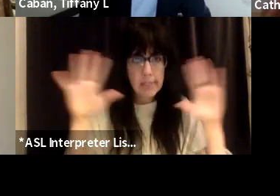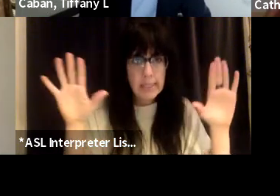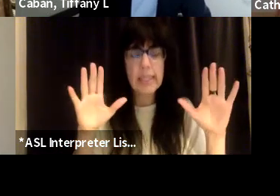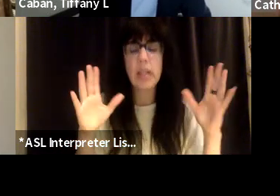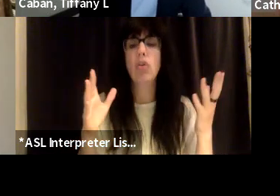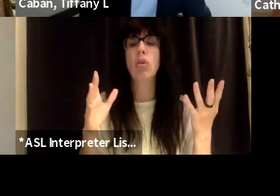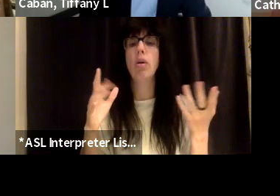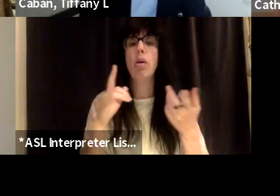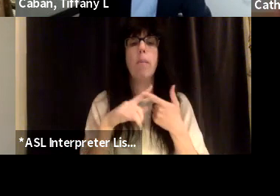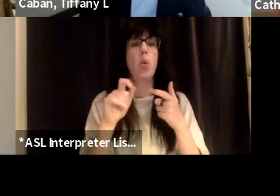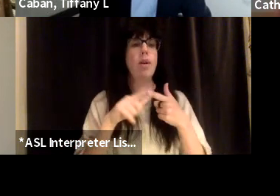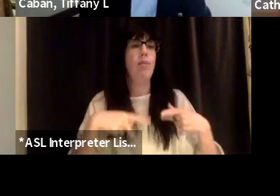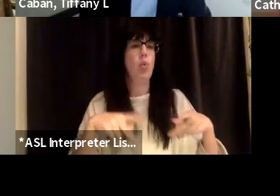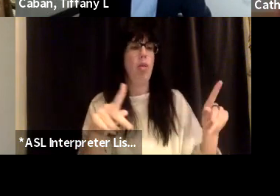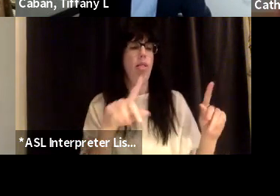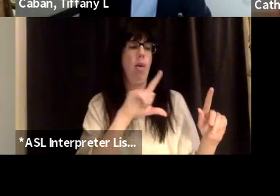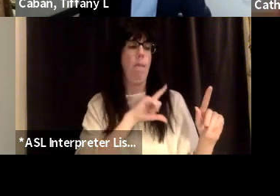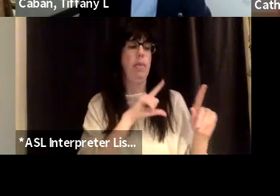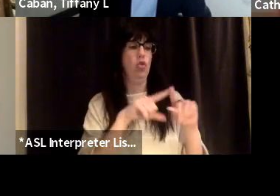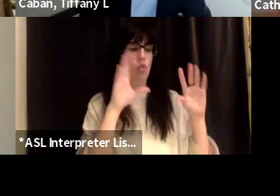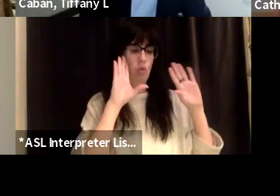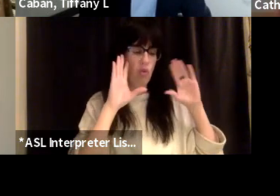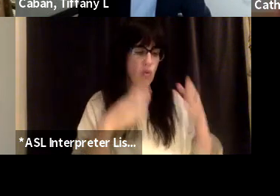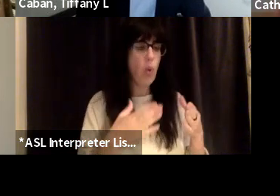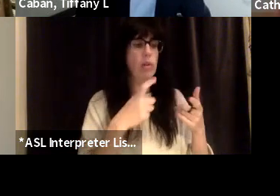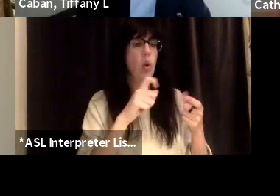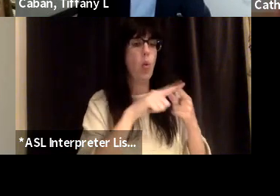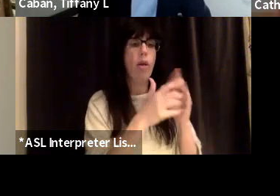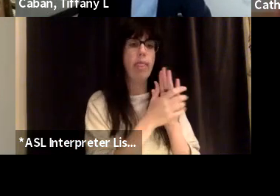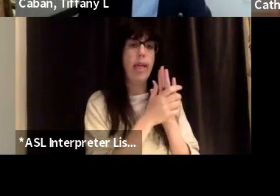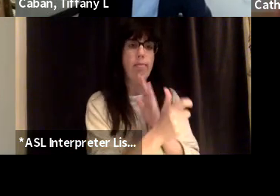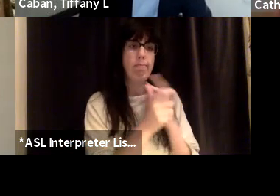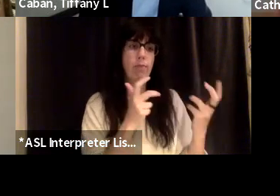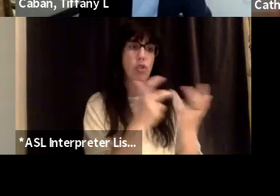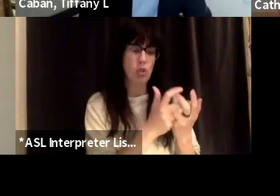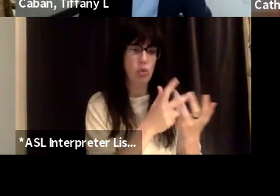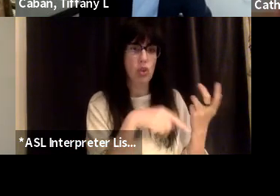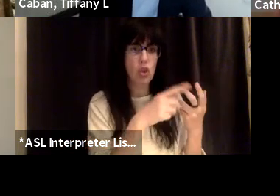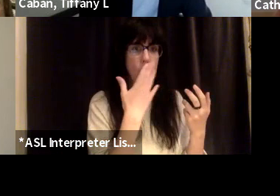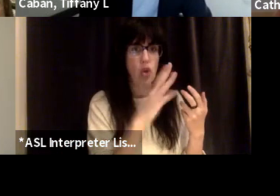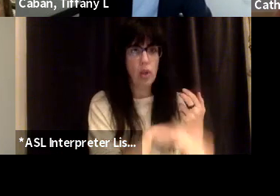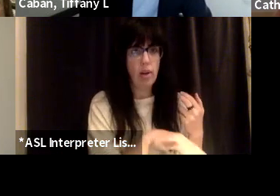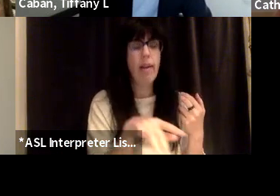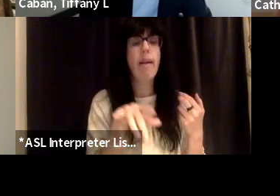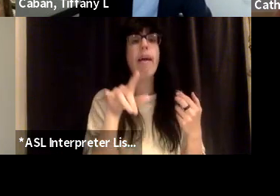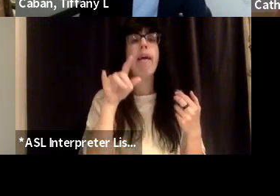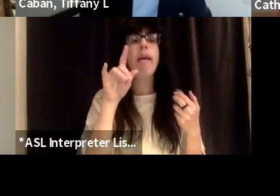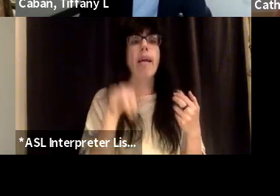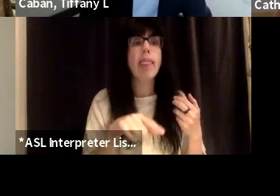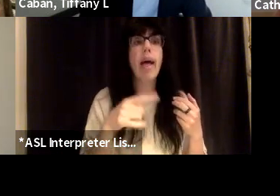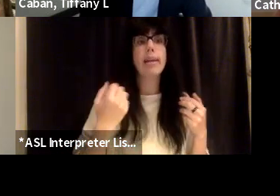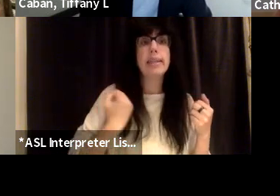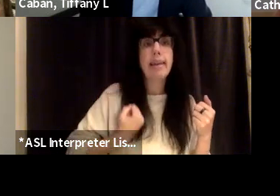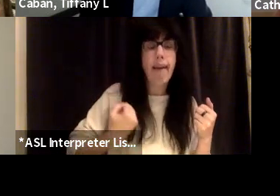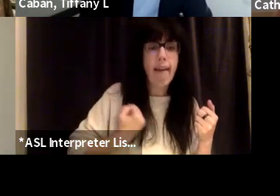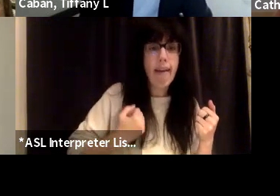allow the police to focus on what they are good at and the jobs that we don't want to do. And that is infiltrate gang